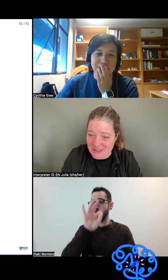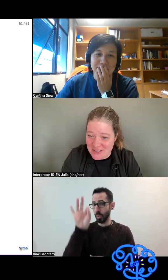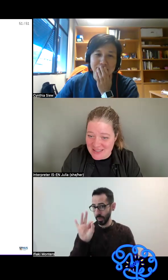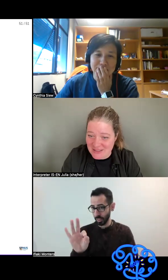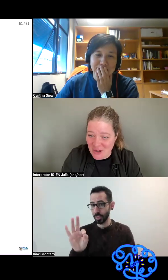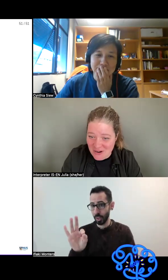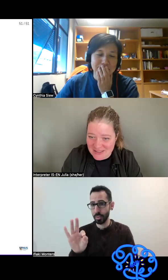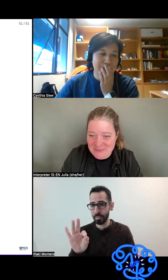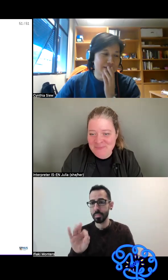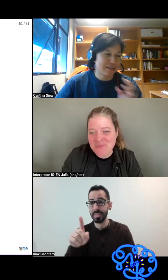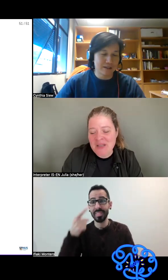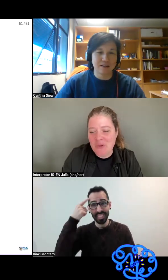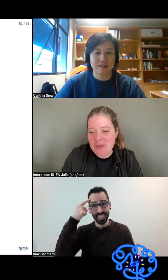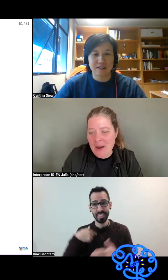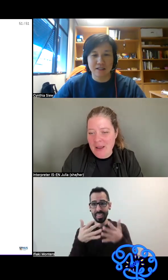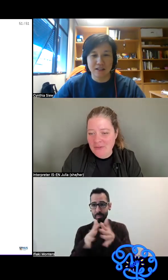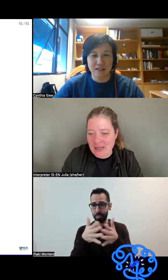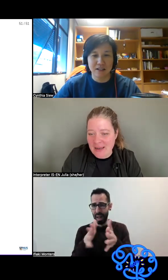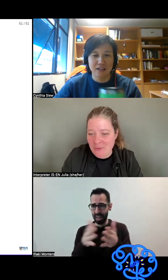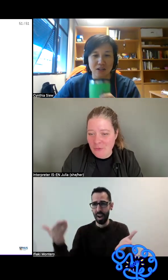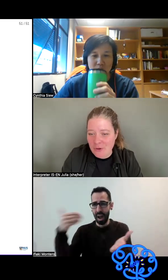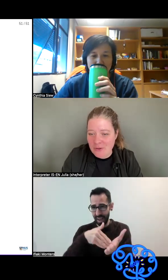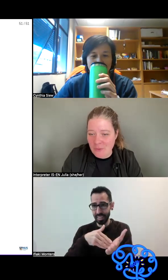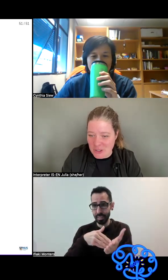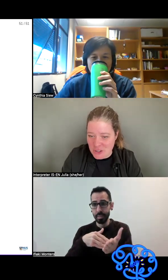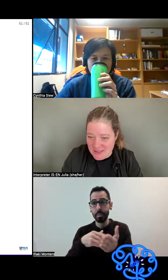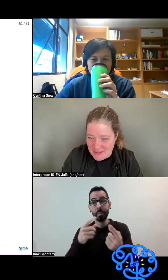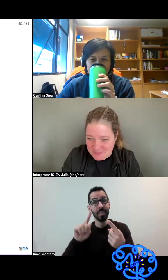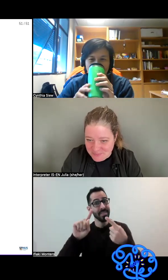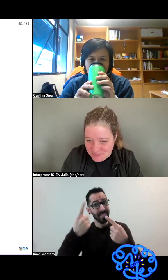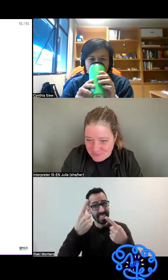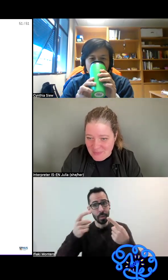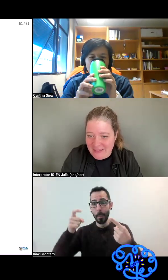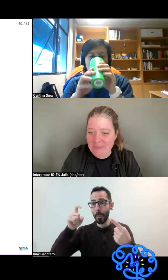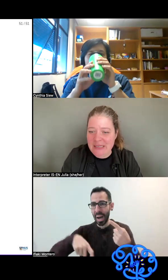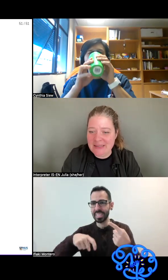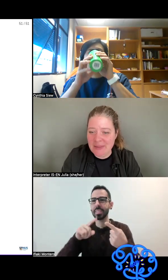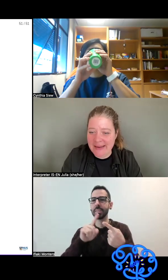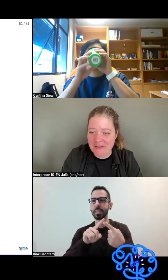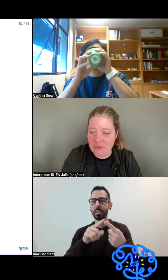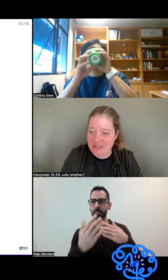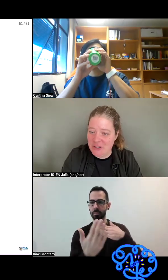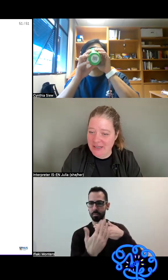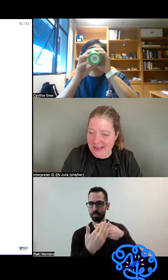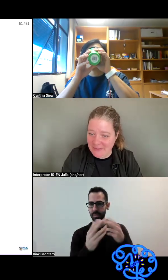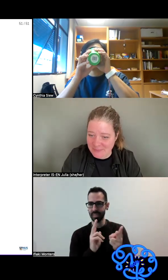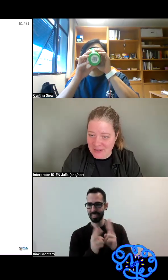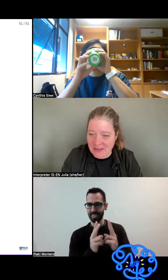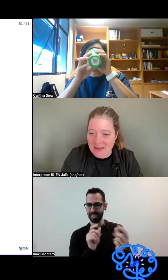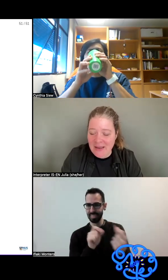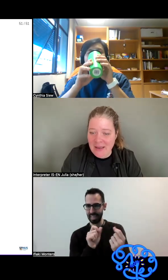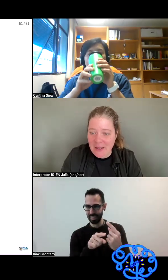very interesting talk. So we now have time for questions. Let me explain the procedure